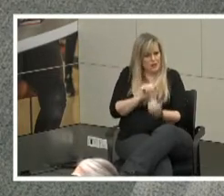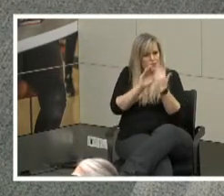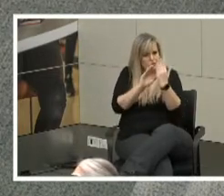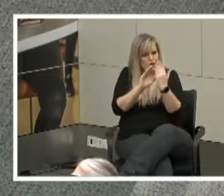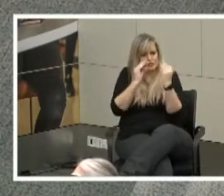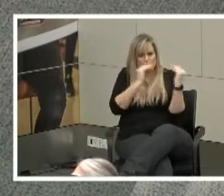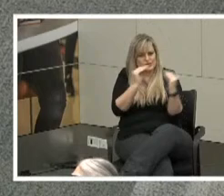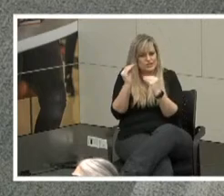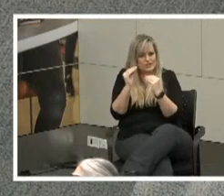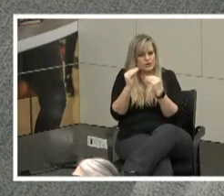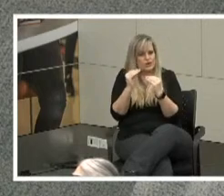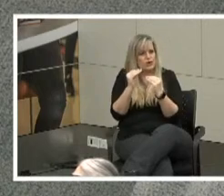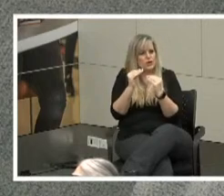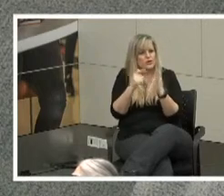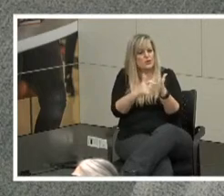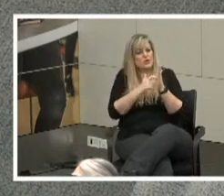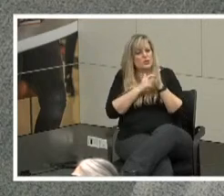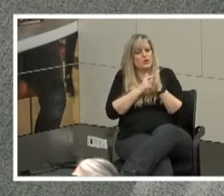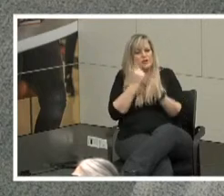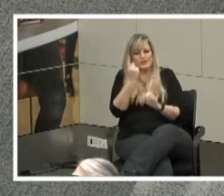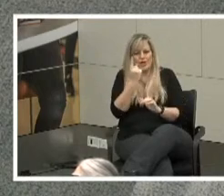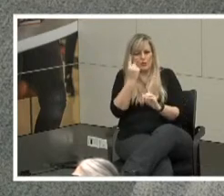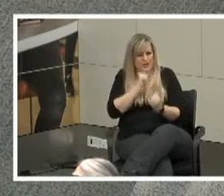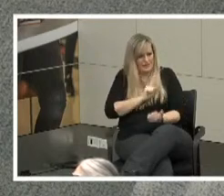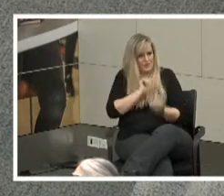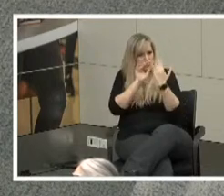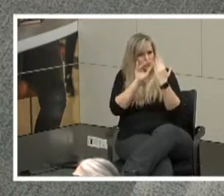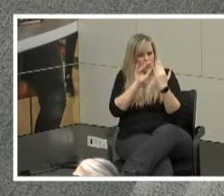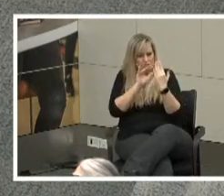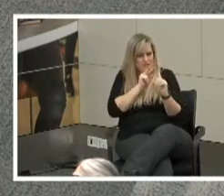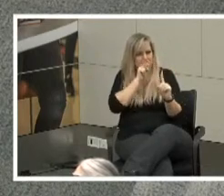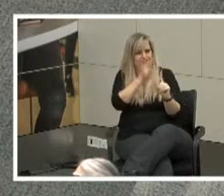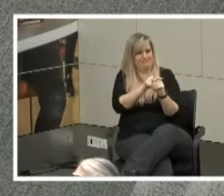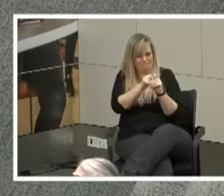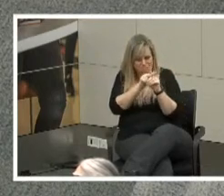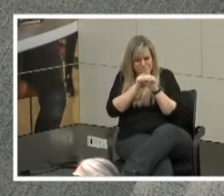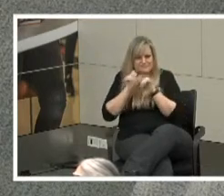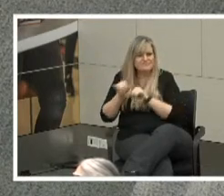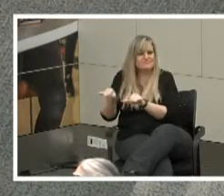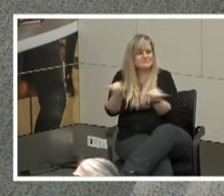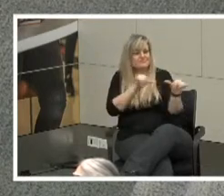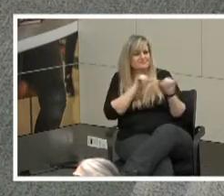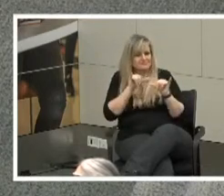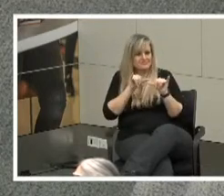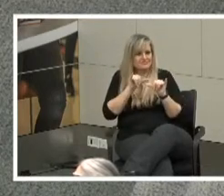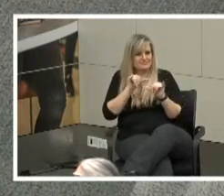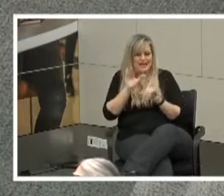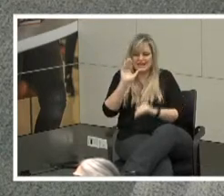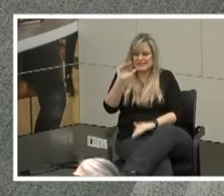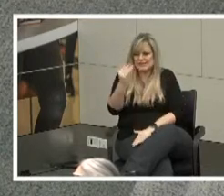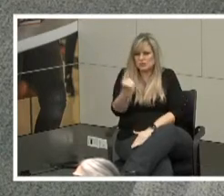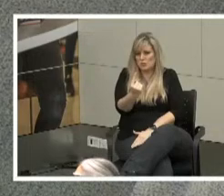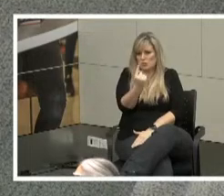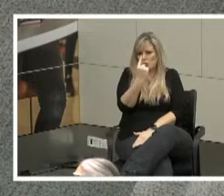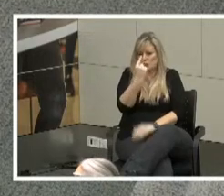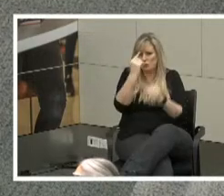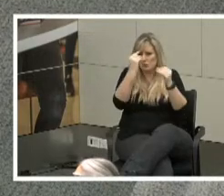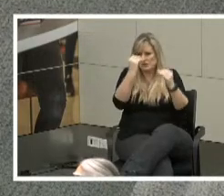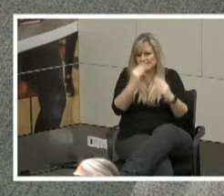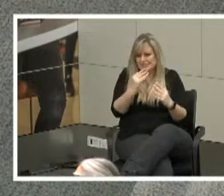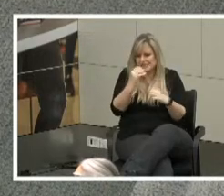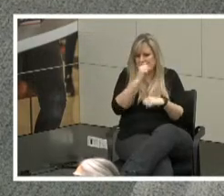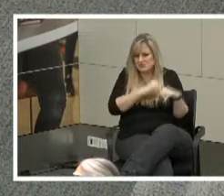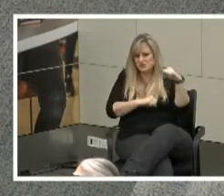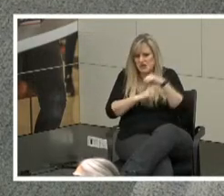lessons requires a one-size fits all approach and there seems to be only one teaching strategy used